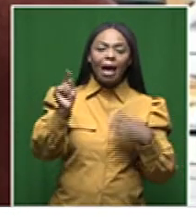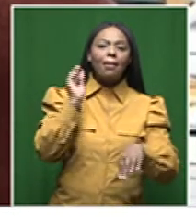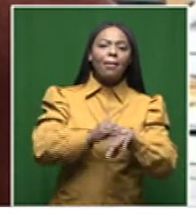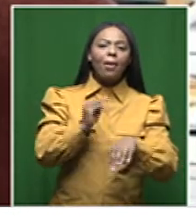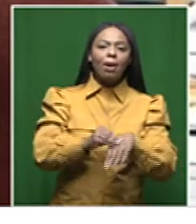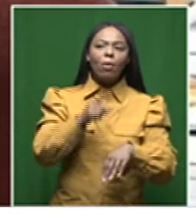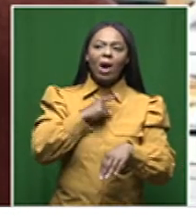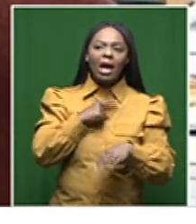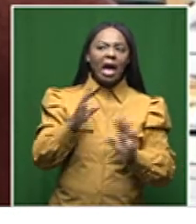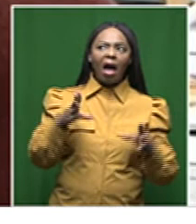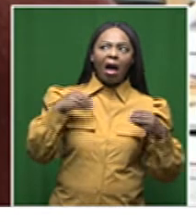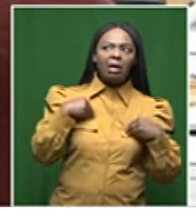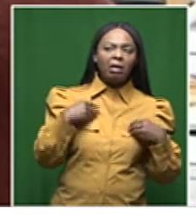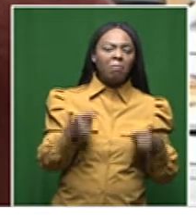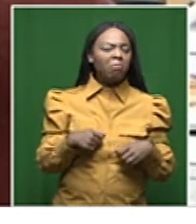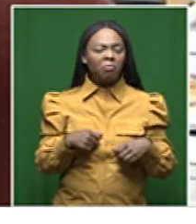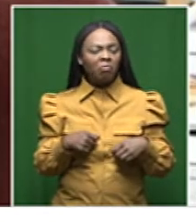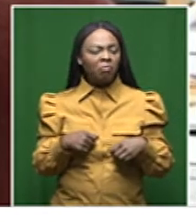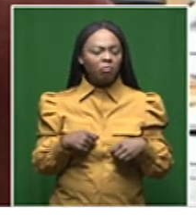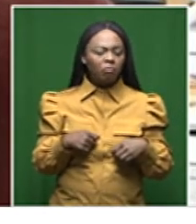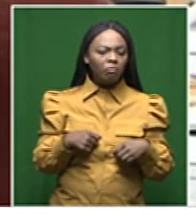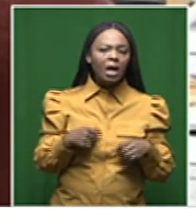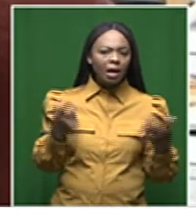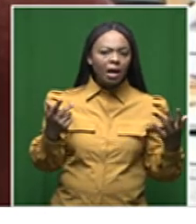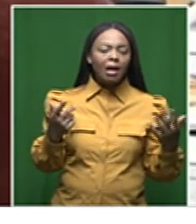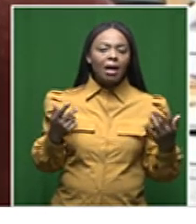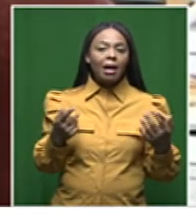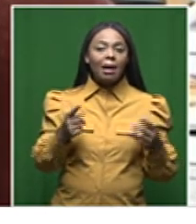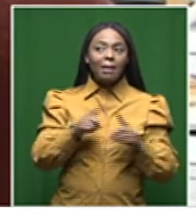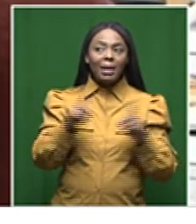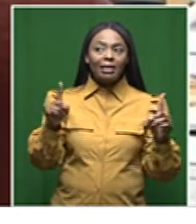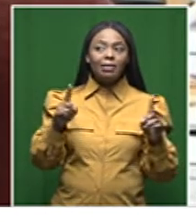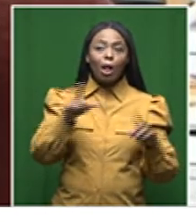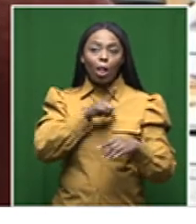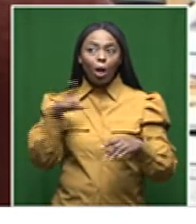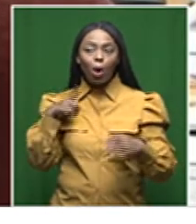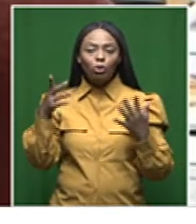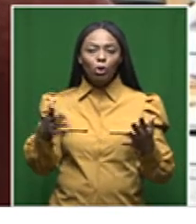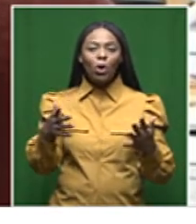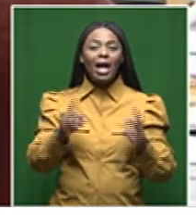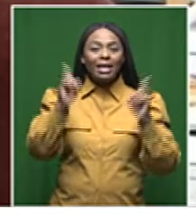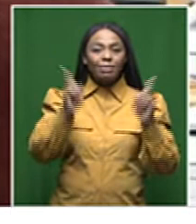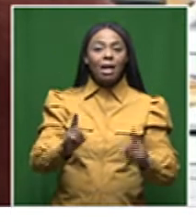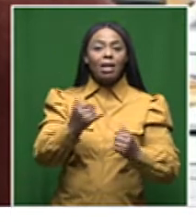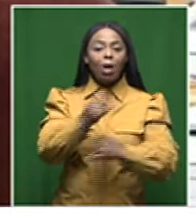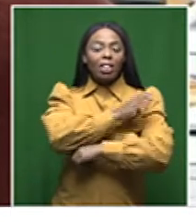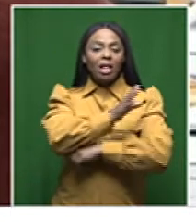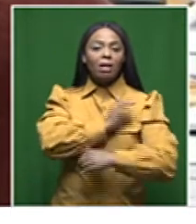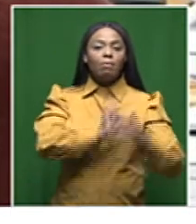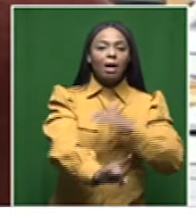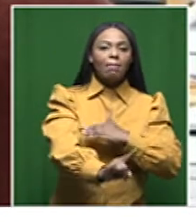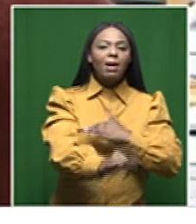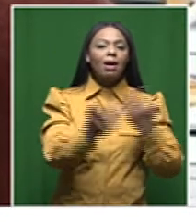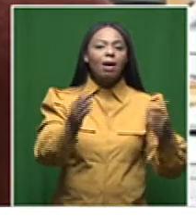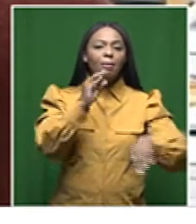they experience in trying to seek the service. And by the time we see them, especially in our clinic, they have suffered